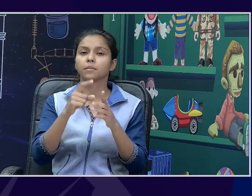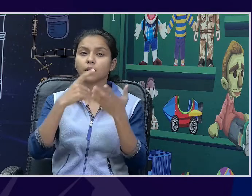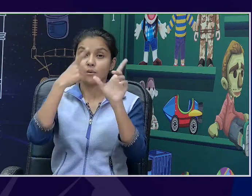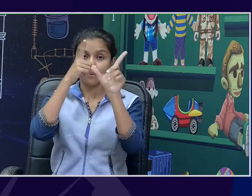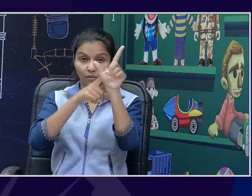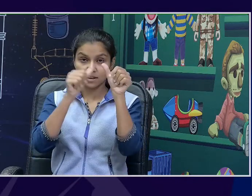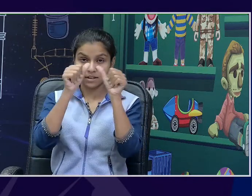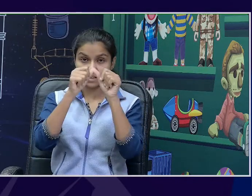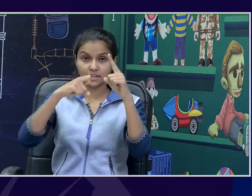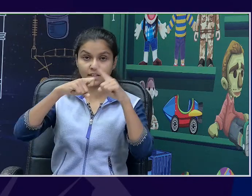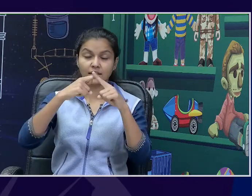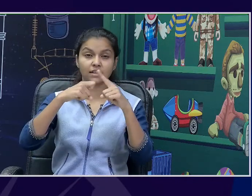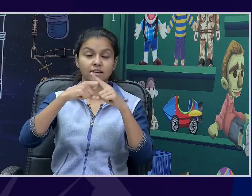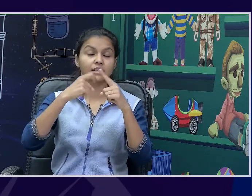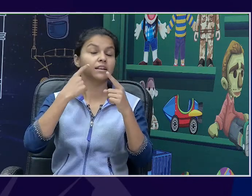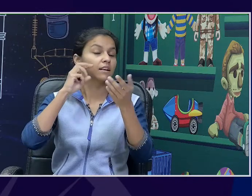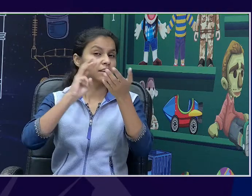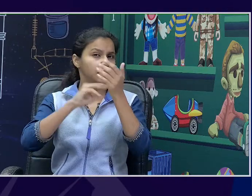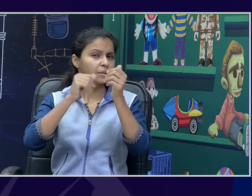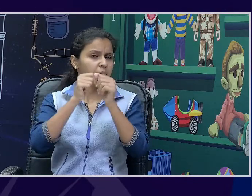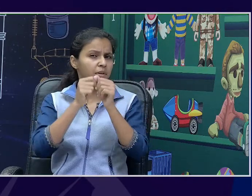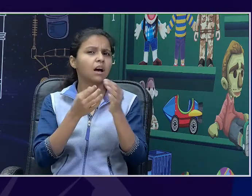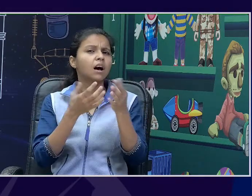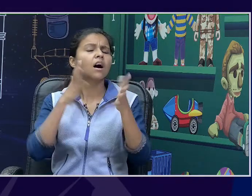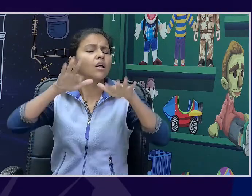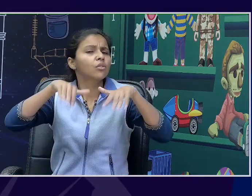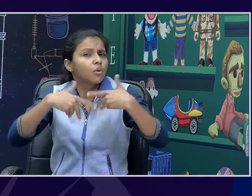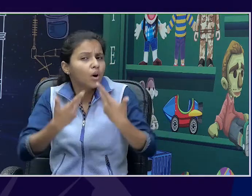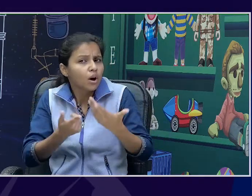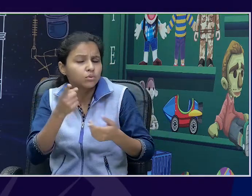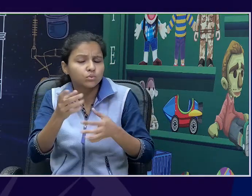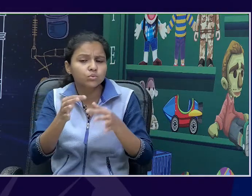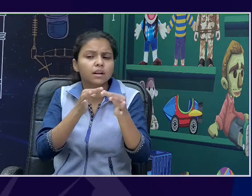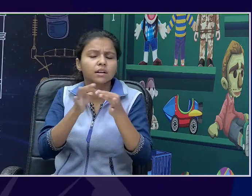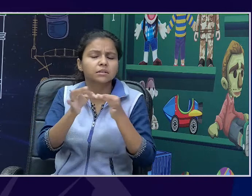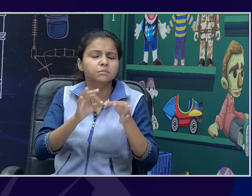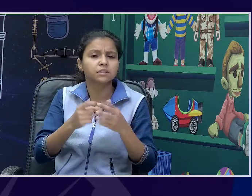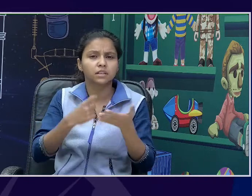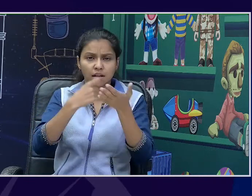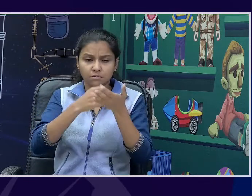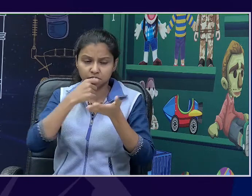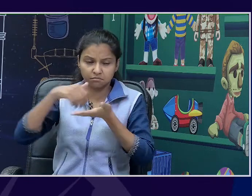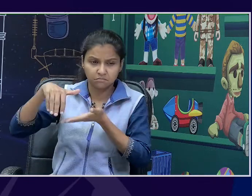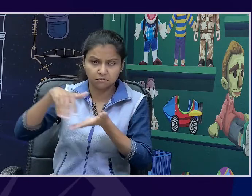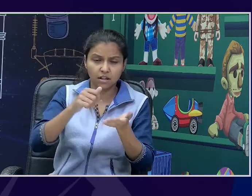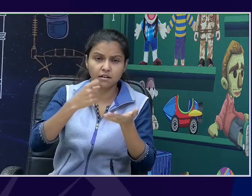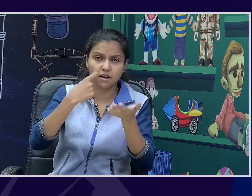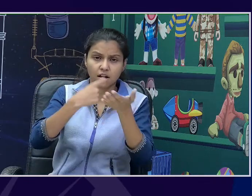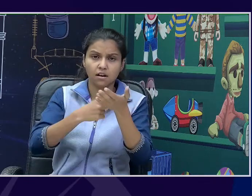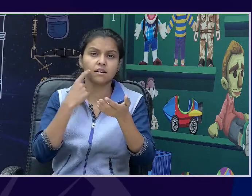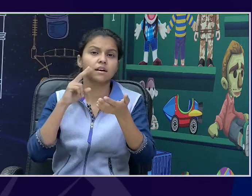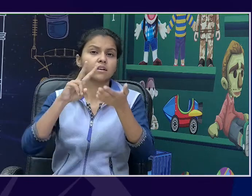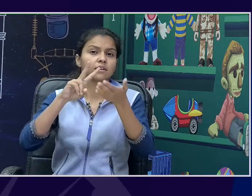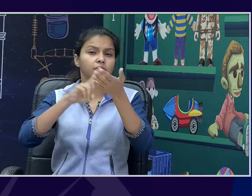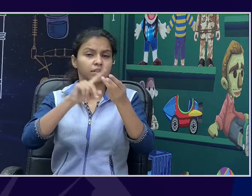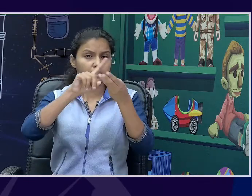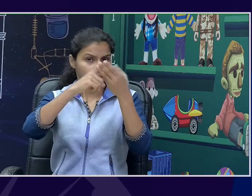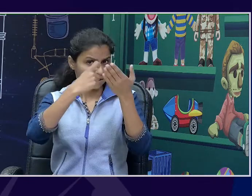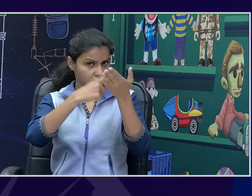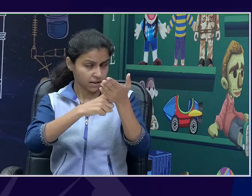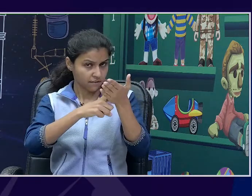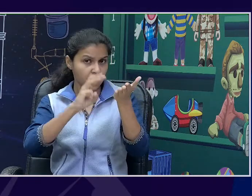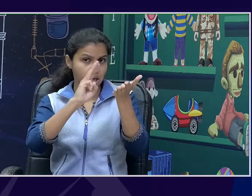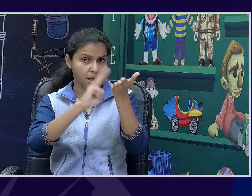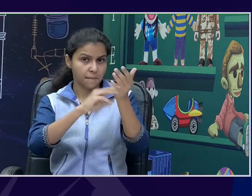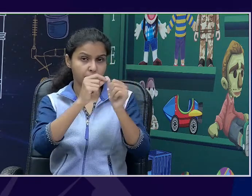It's the old map. So, how you can explain river map to all our viewers, especially children with special